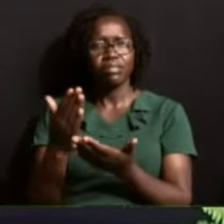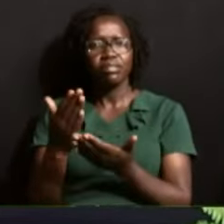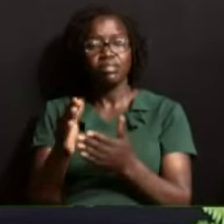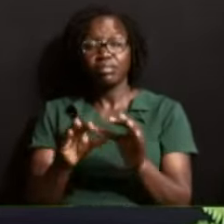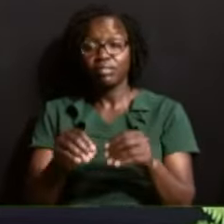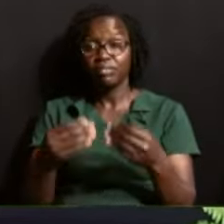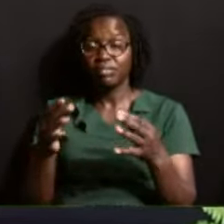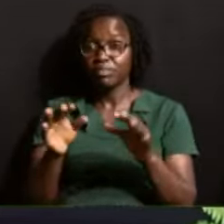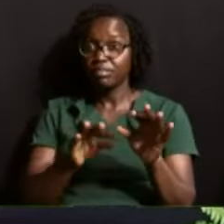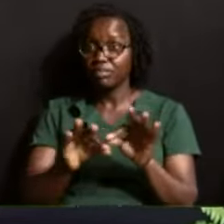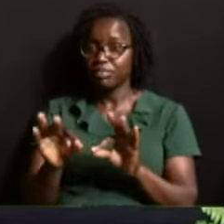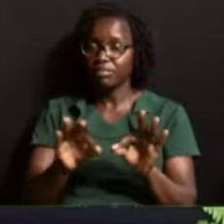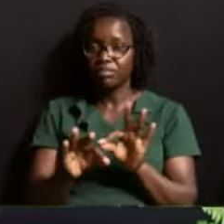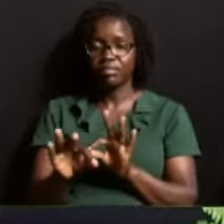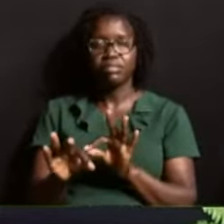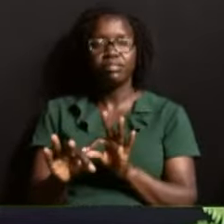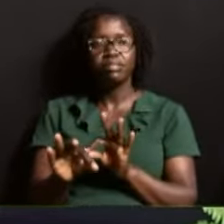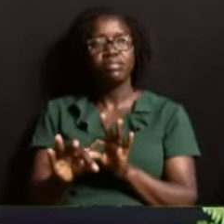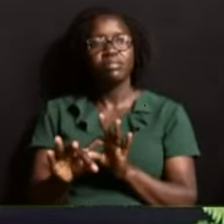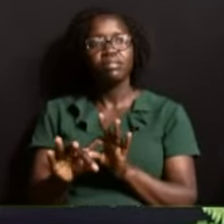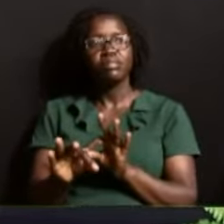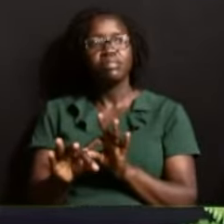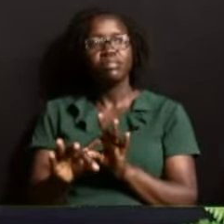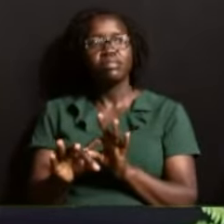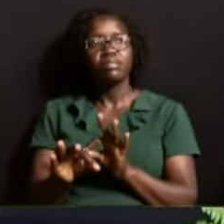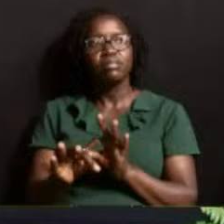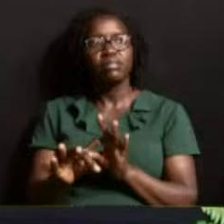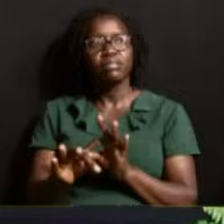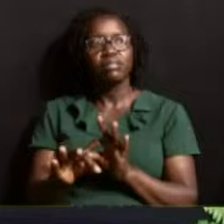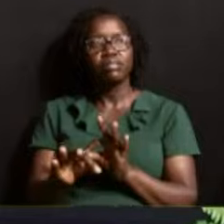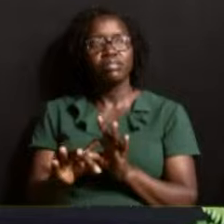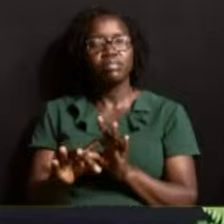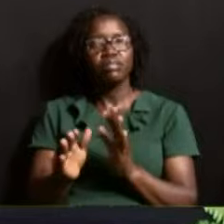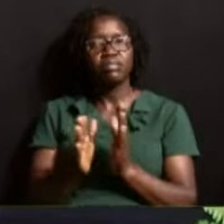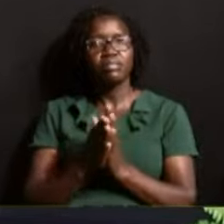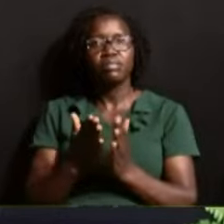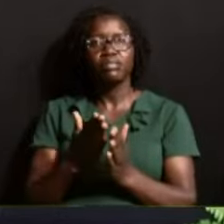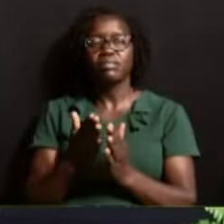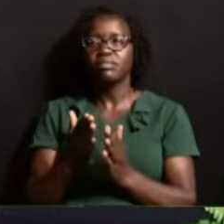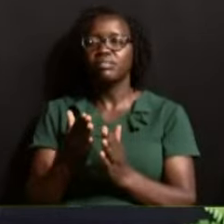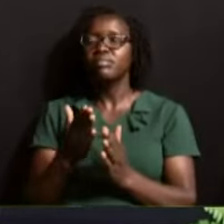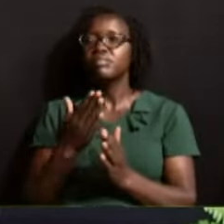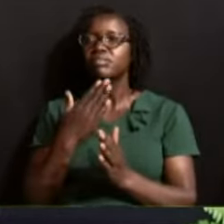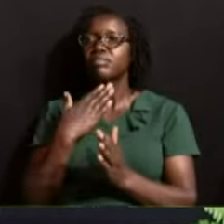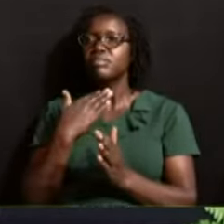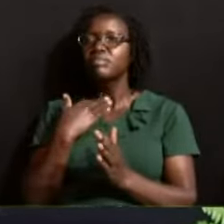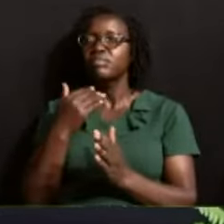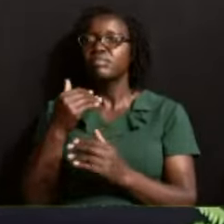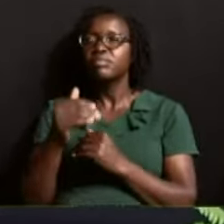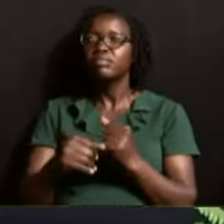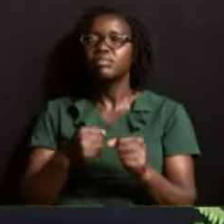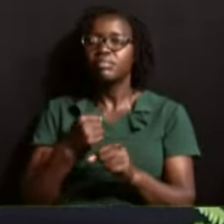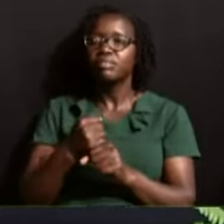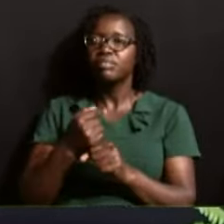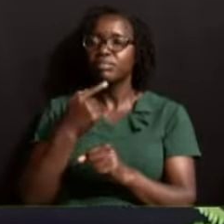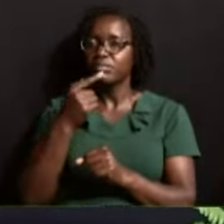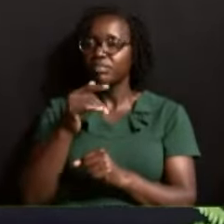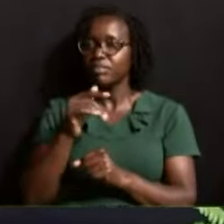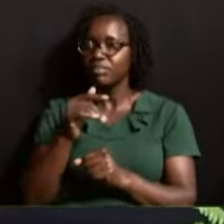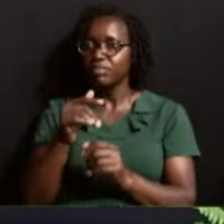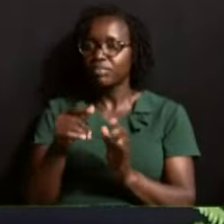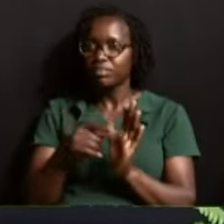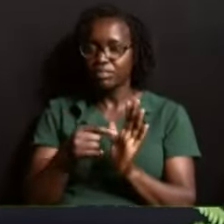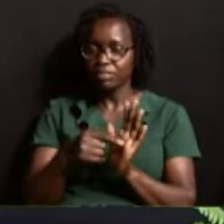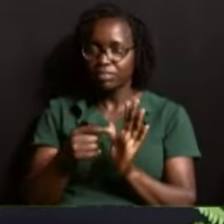explanation to this. I read something in the book of Desire of Ages where Ellen White says on